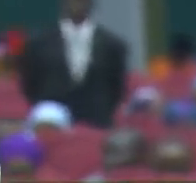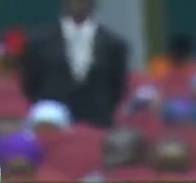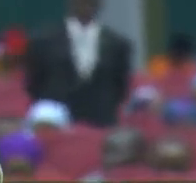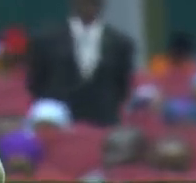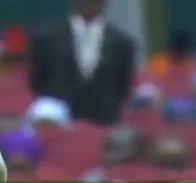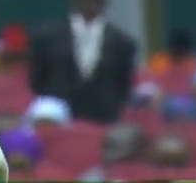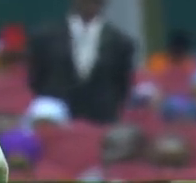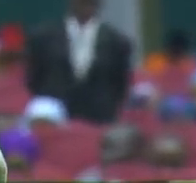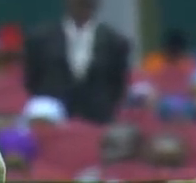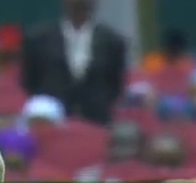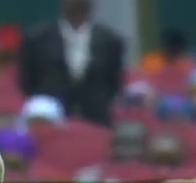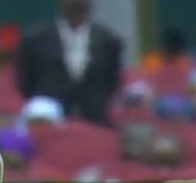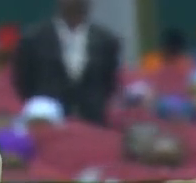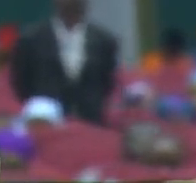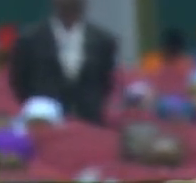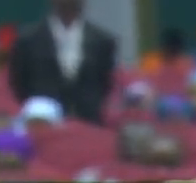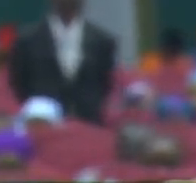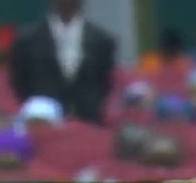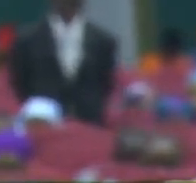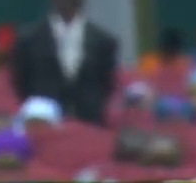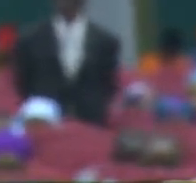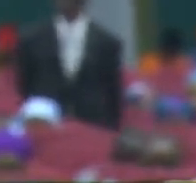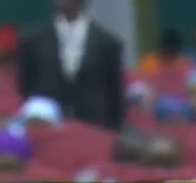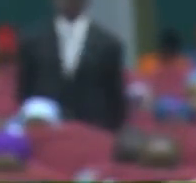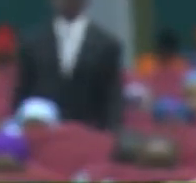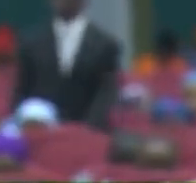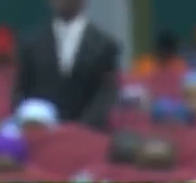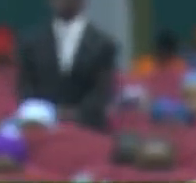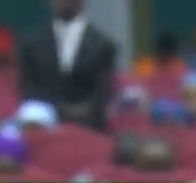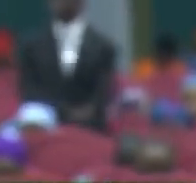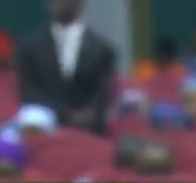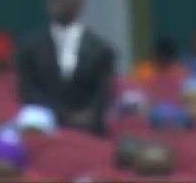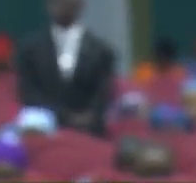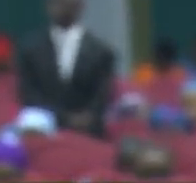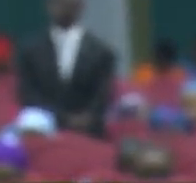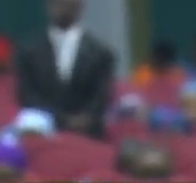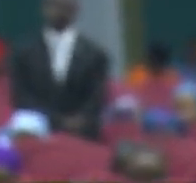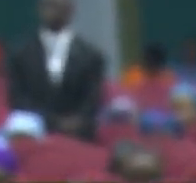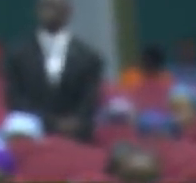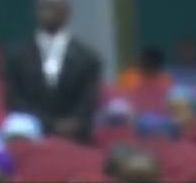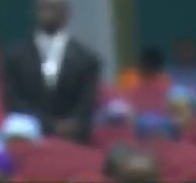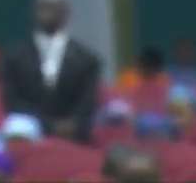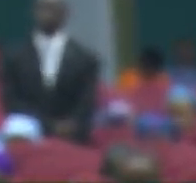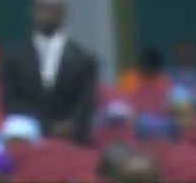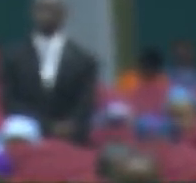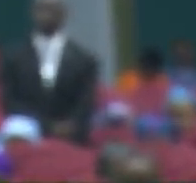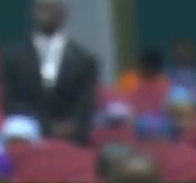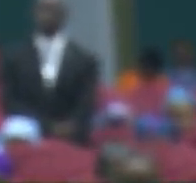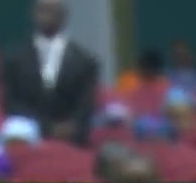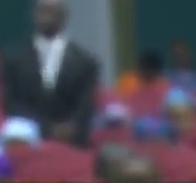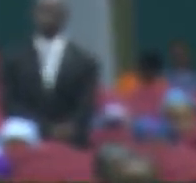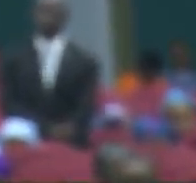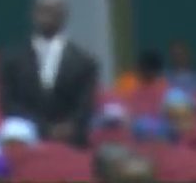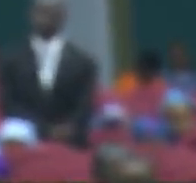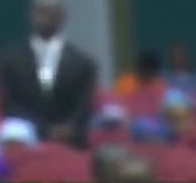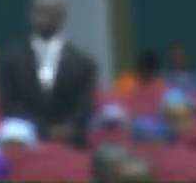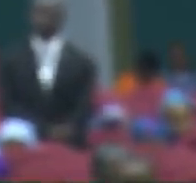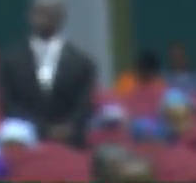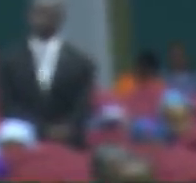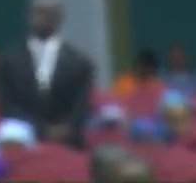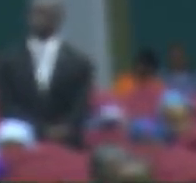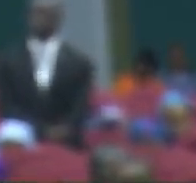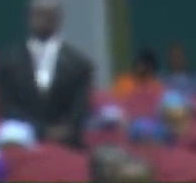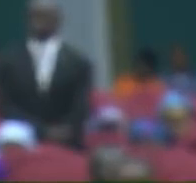weakness? Is it any form of contamination from the enemy? As I partake of the